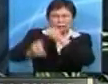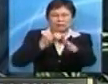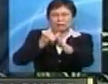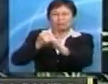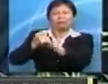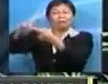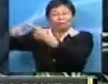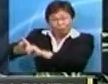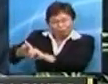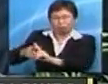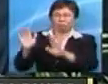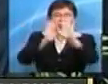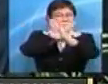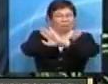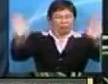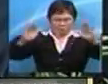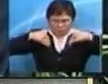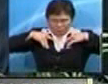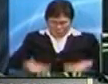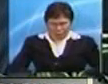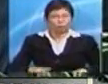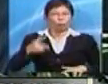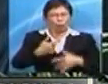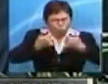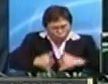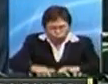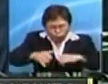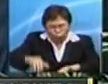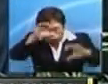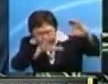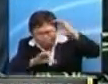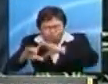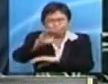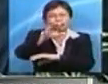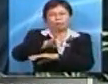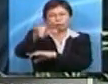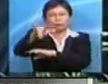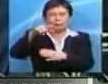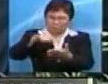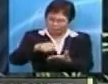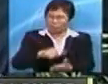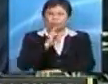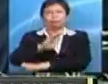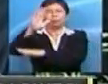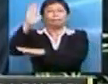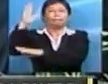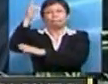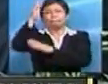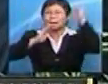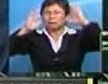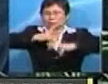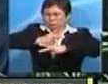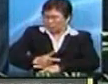hope. We will continue with all our efforts to find MH370. This is a promise that Malaysia intends to